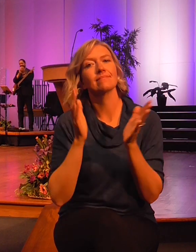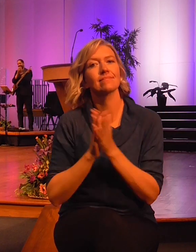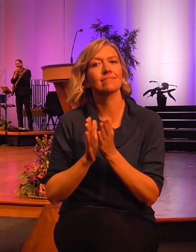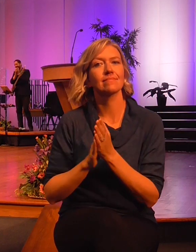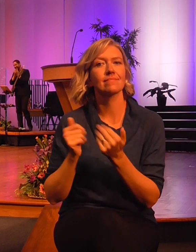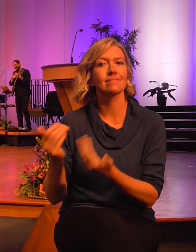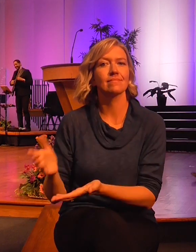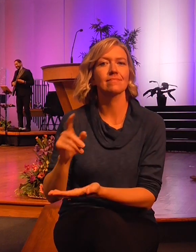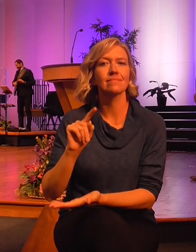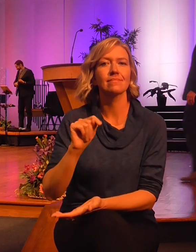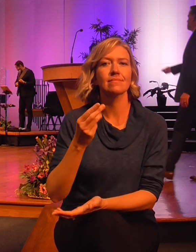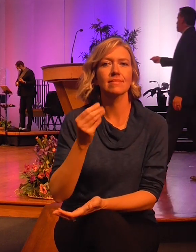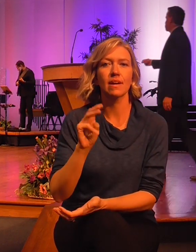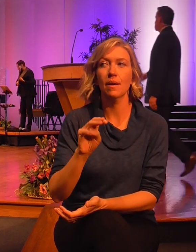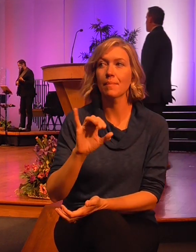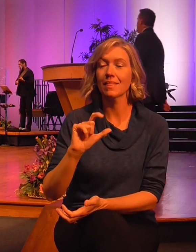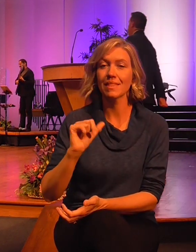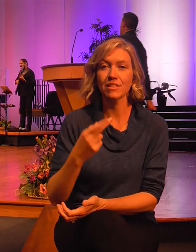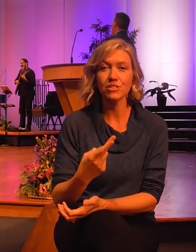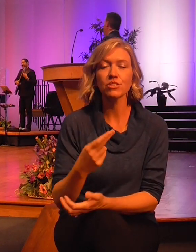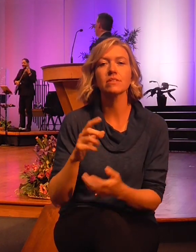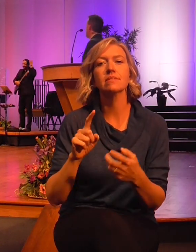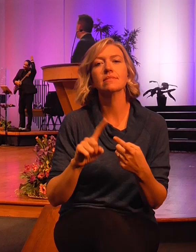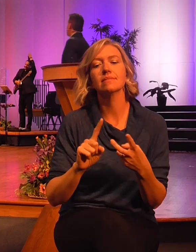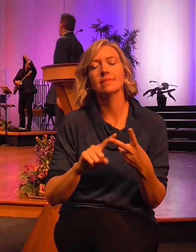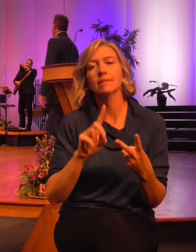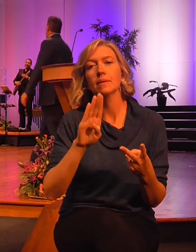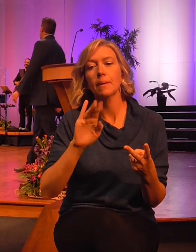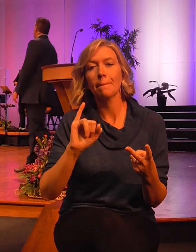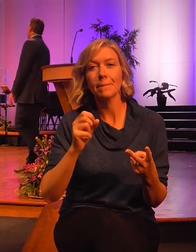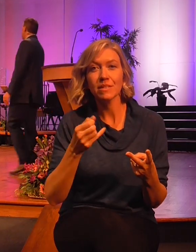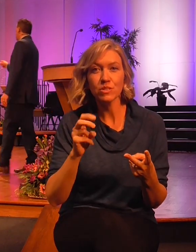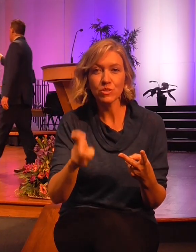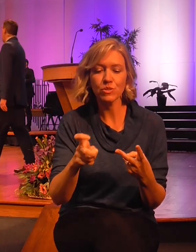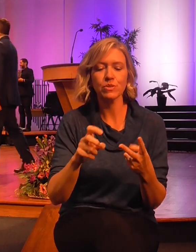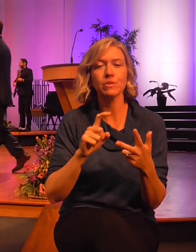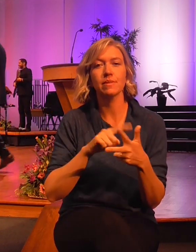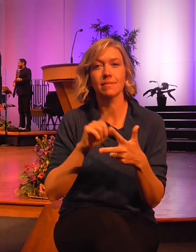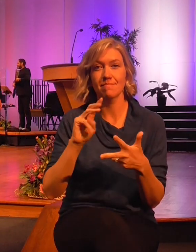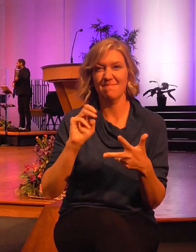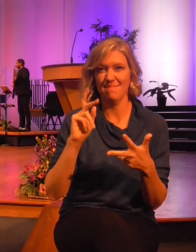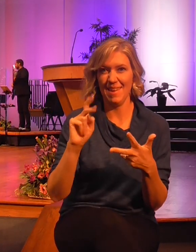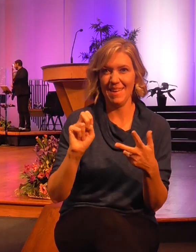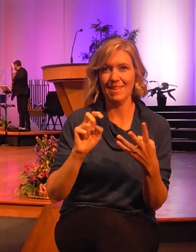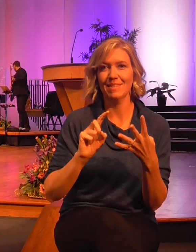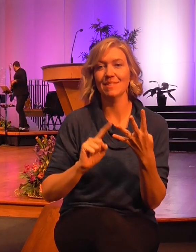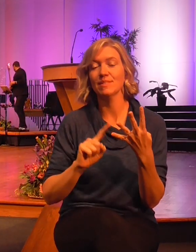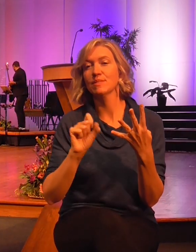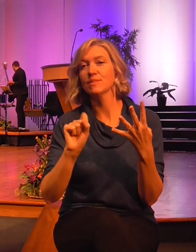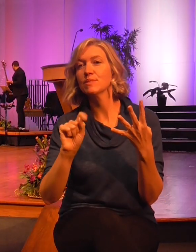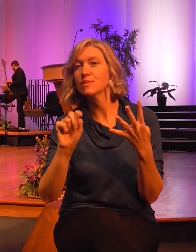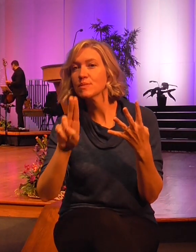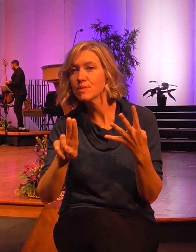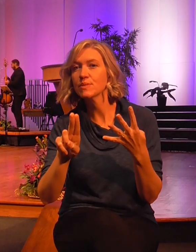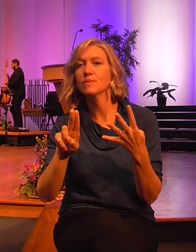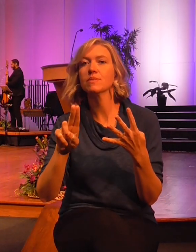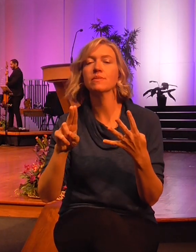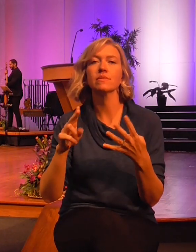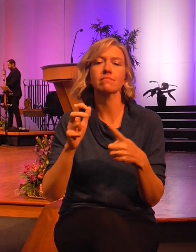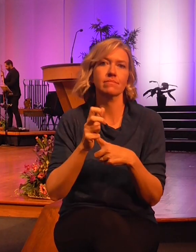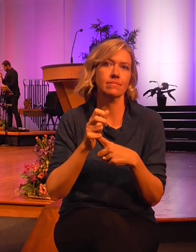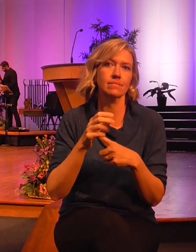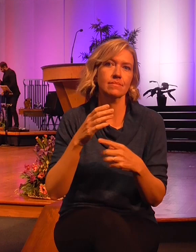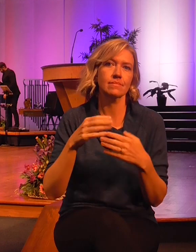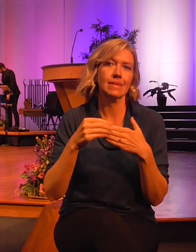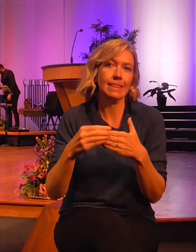Tom Litch, everybody. Bijou Barbosa, Mike Marlier, Stu McCaskey, our incredible band leader,